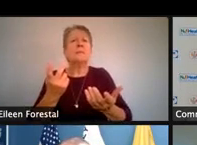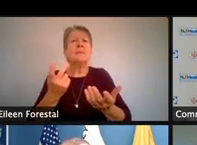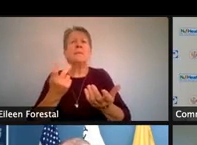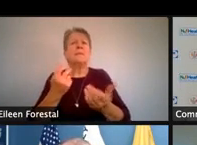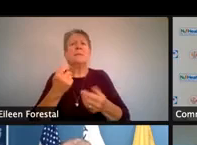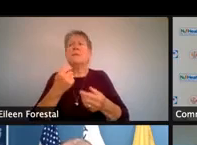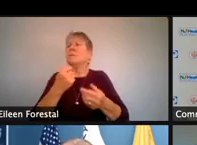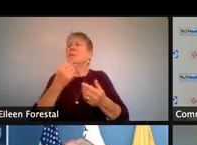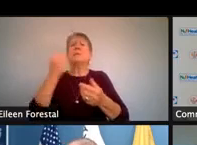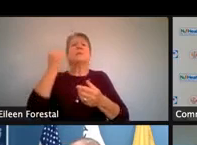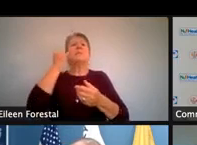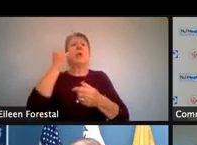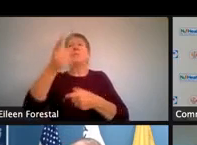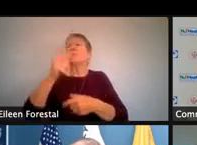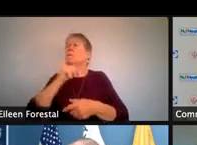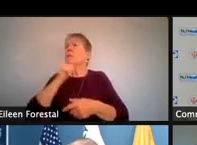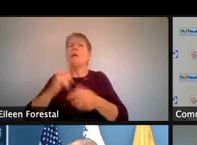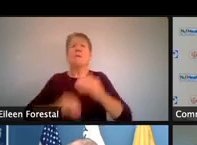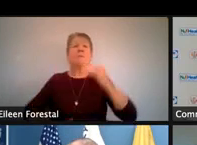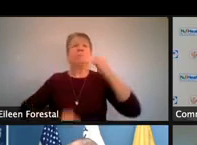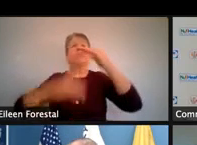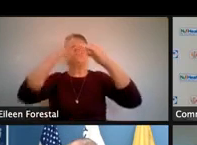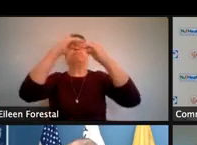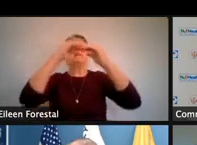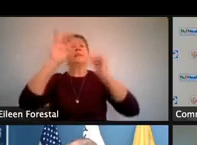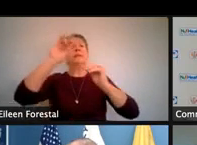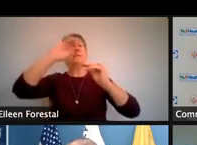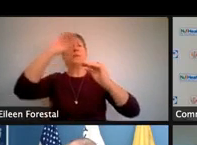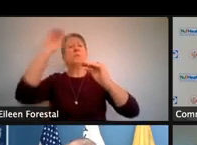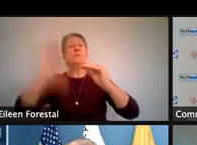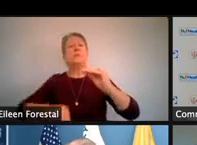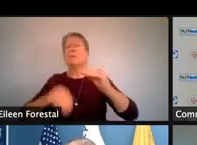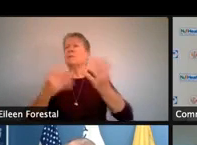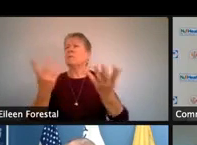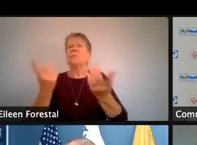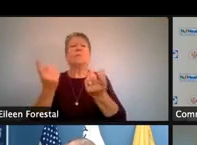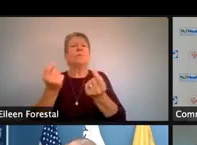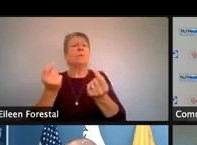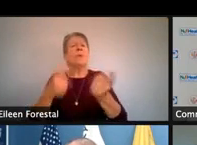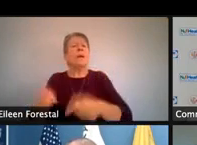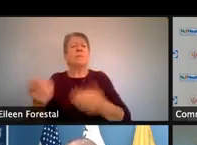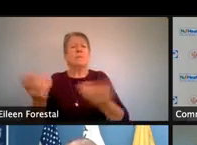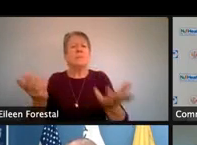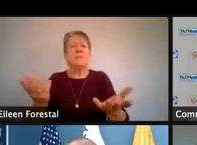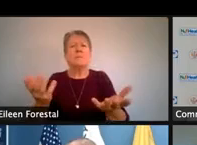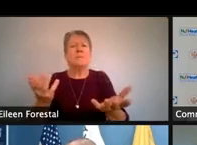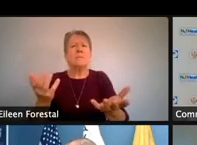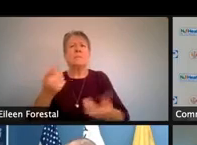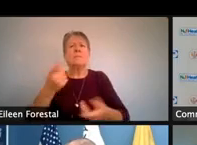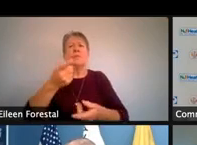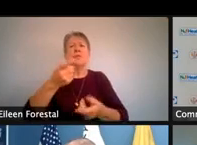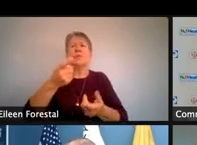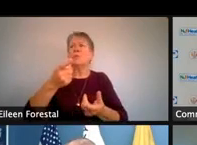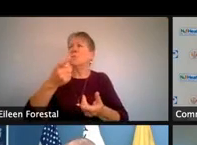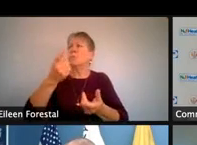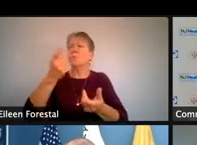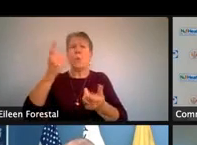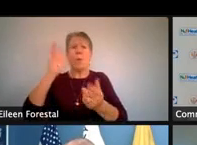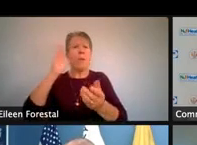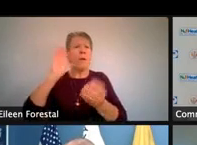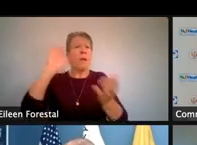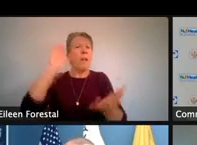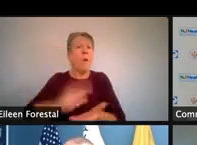some other restrictions, some other thresholds that could be met to lower restrictions? You mentioned, quote,